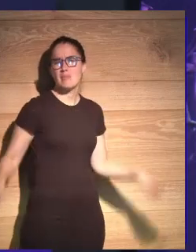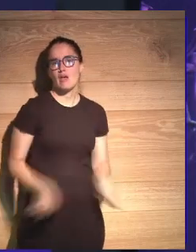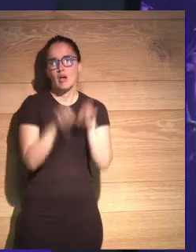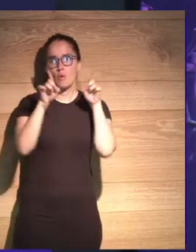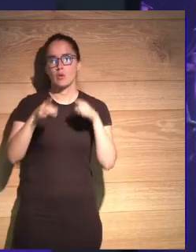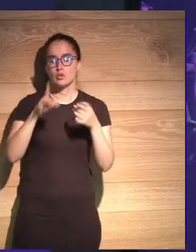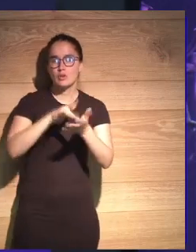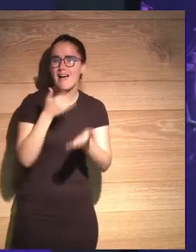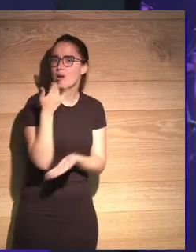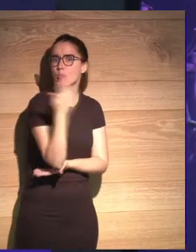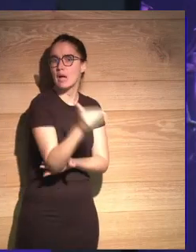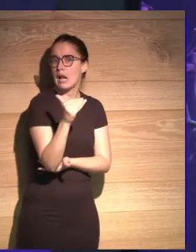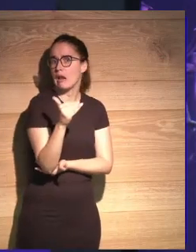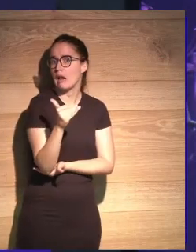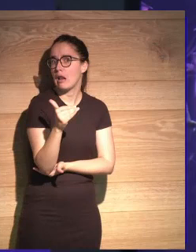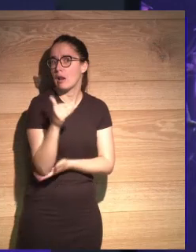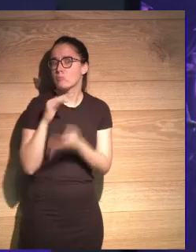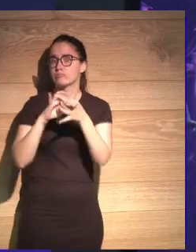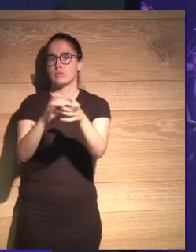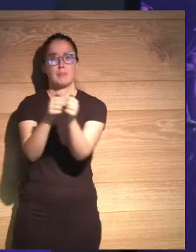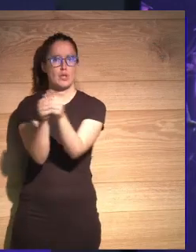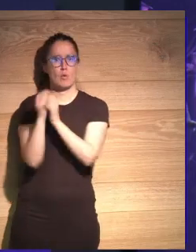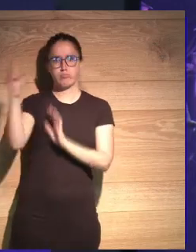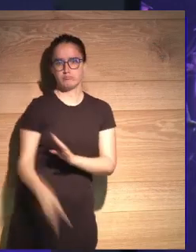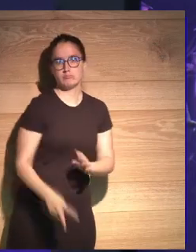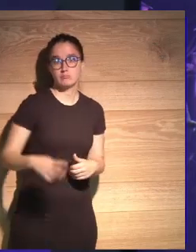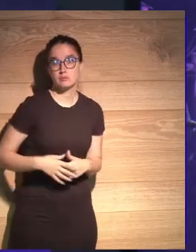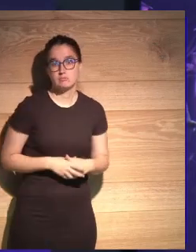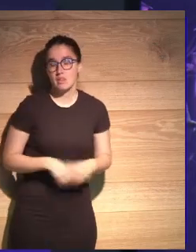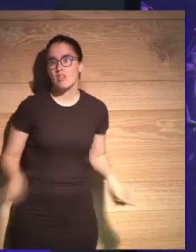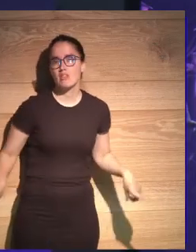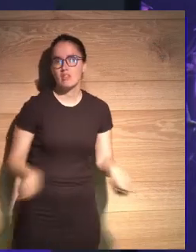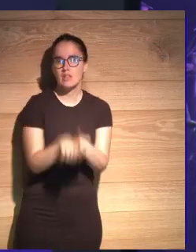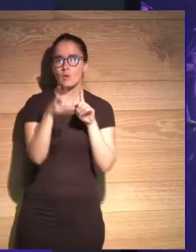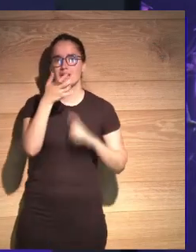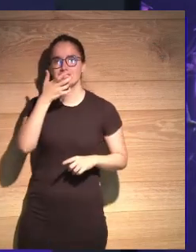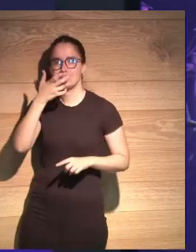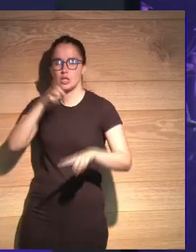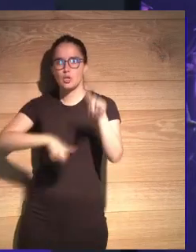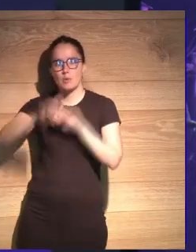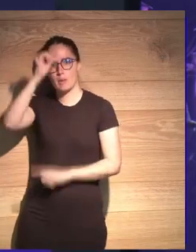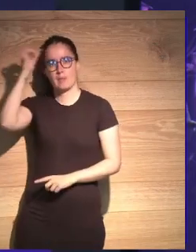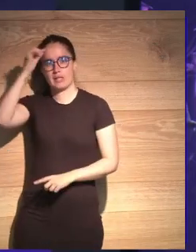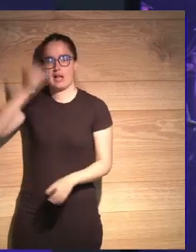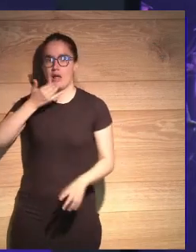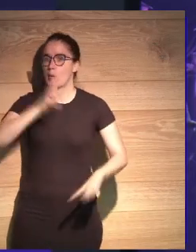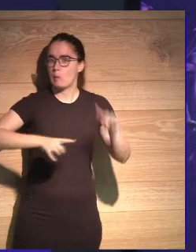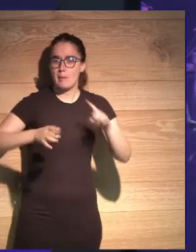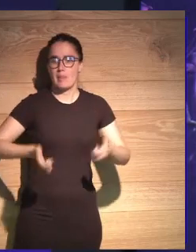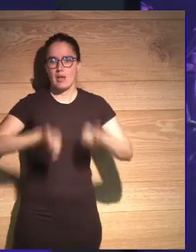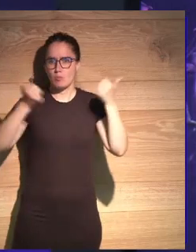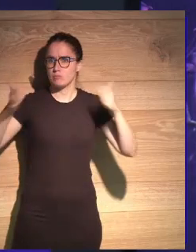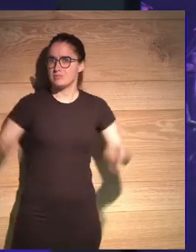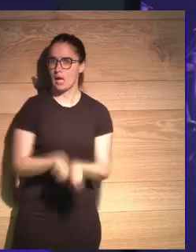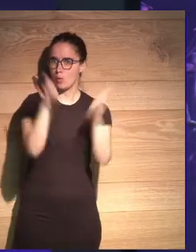China, Spain, the US, when there's something wrong, is a gamer, a video gamer, no matter if